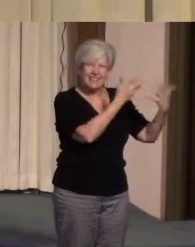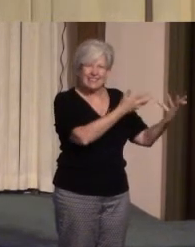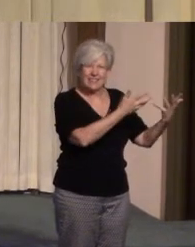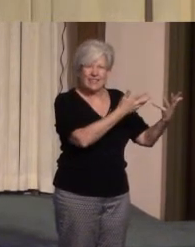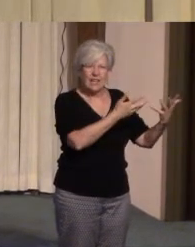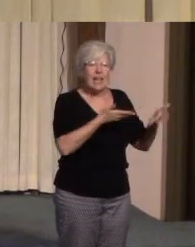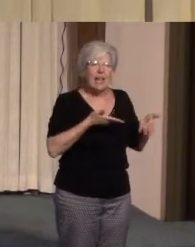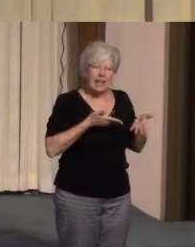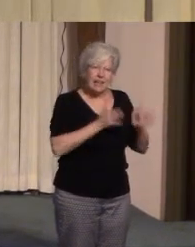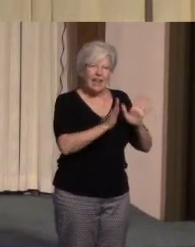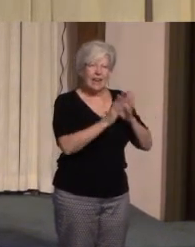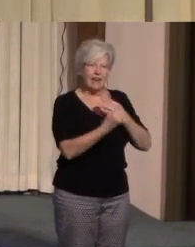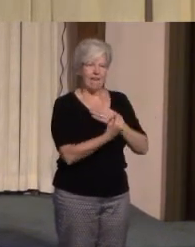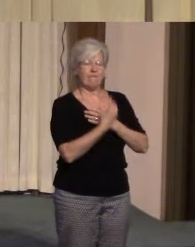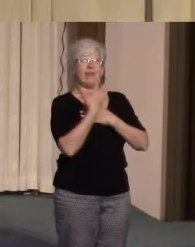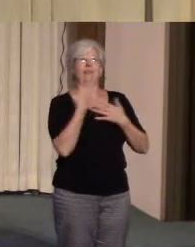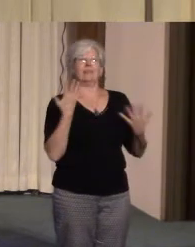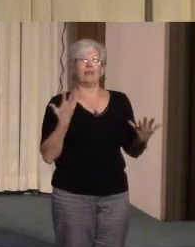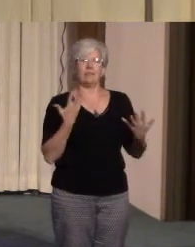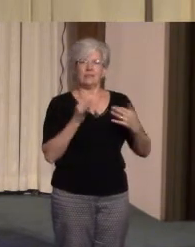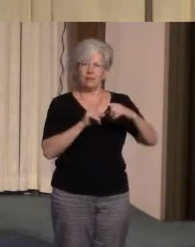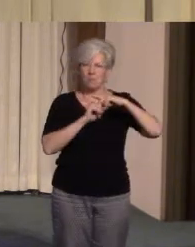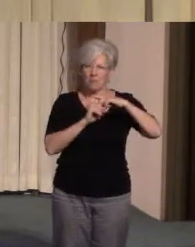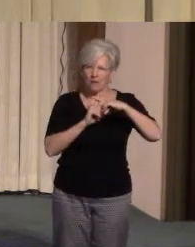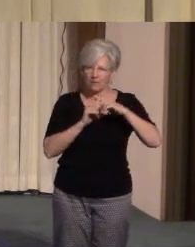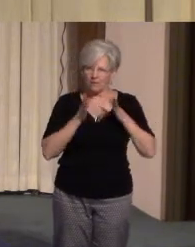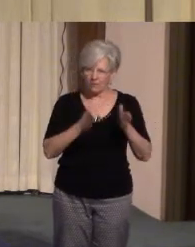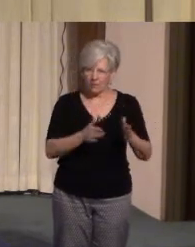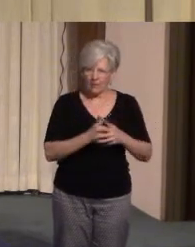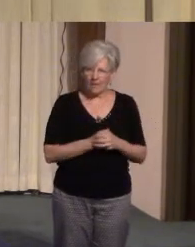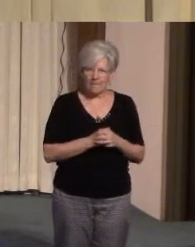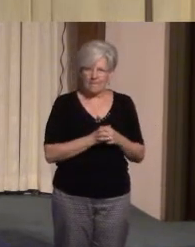it affect our lives in a positive way.